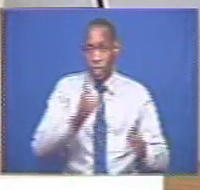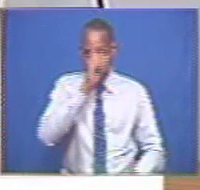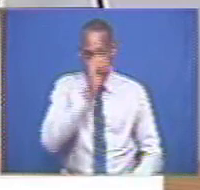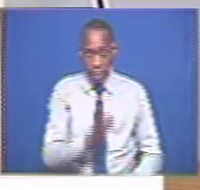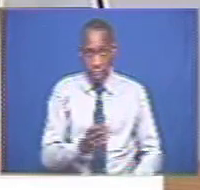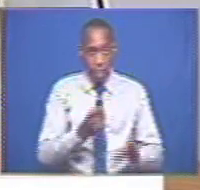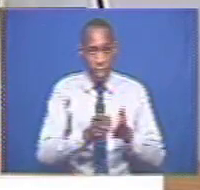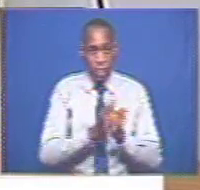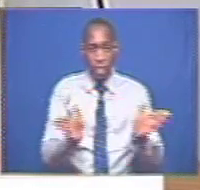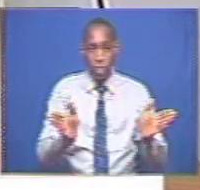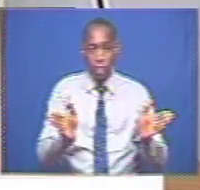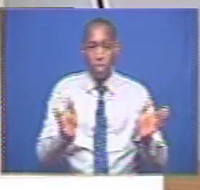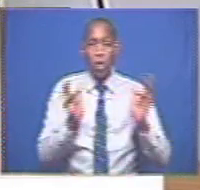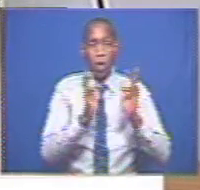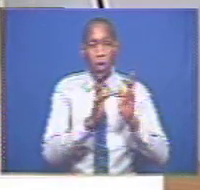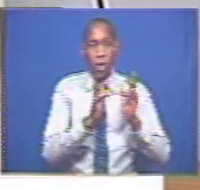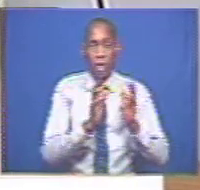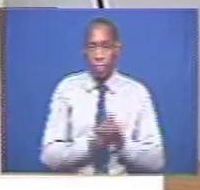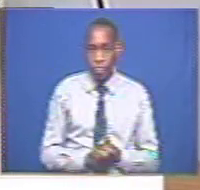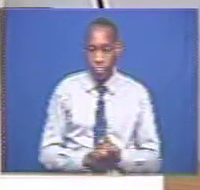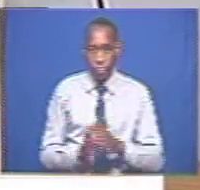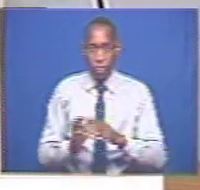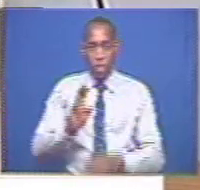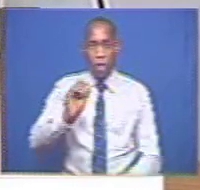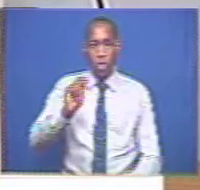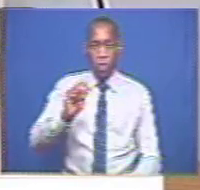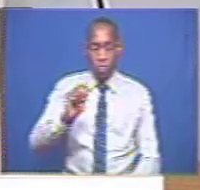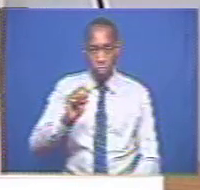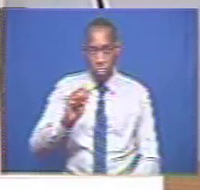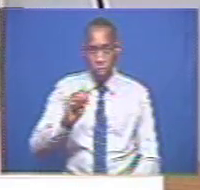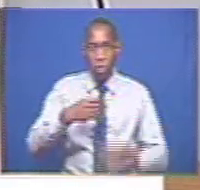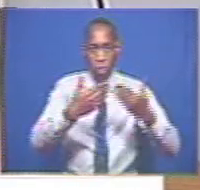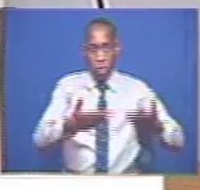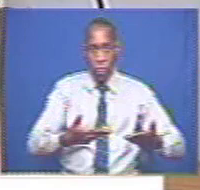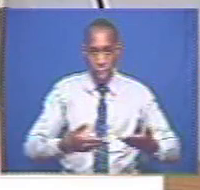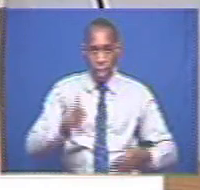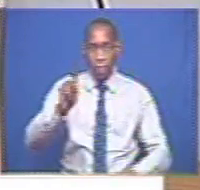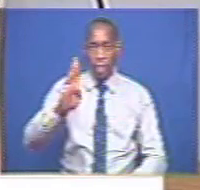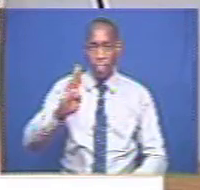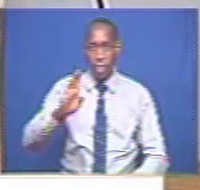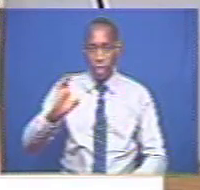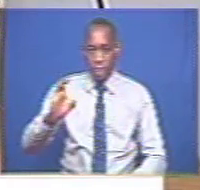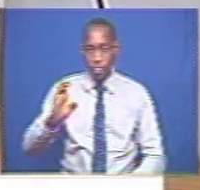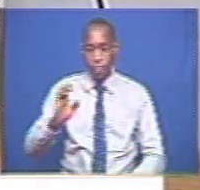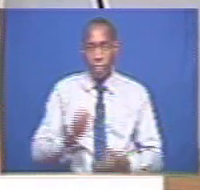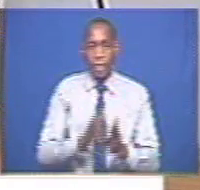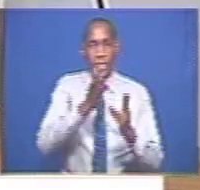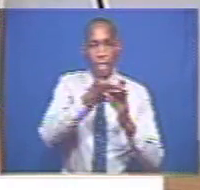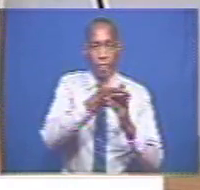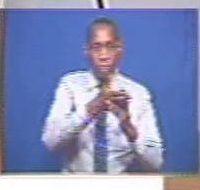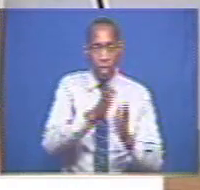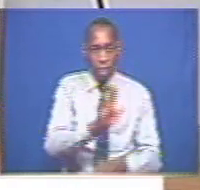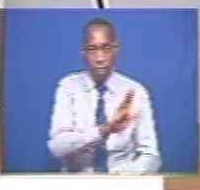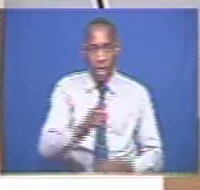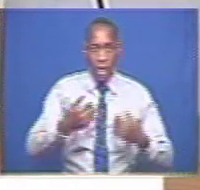a secretary general online. All right. Ronnie Ayo Aloyo, welcome to KBC Channel 1. Thank you. And in between them, we've got